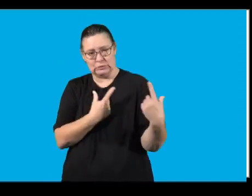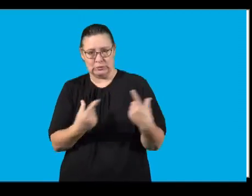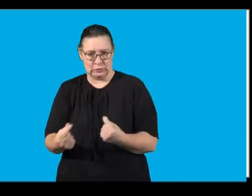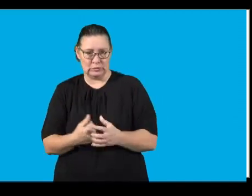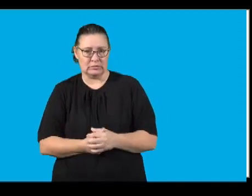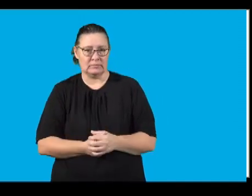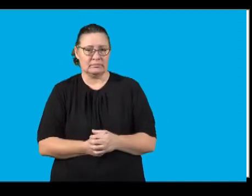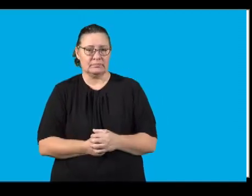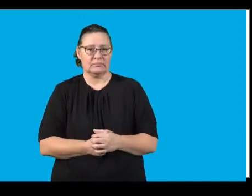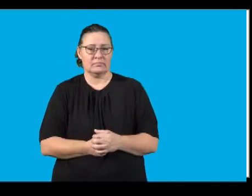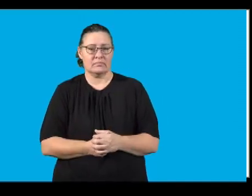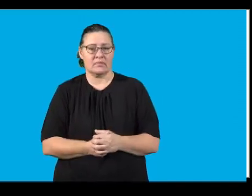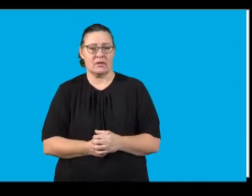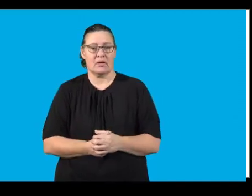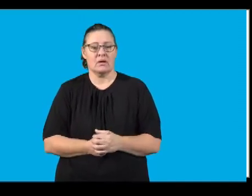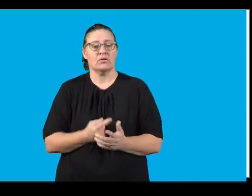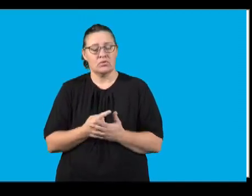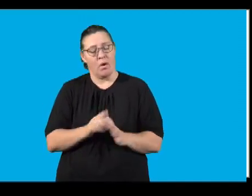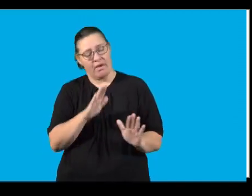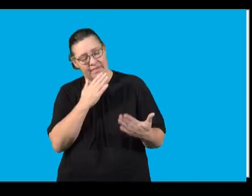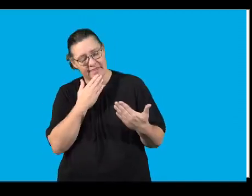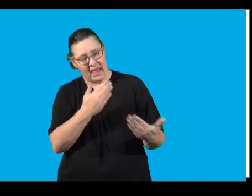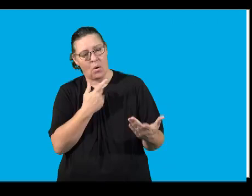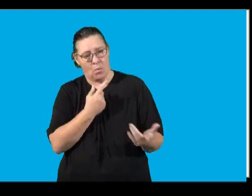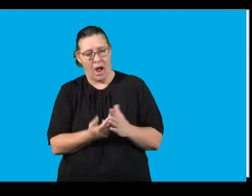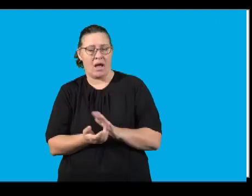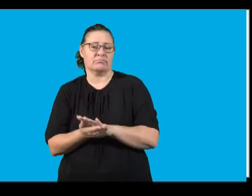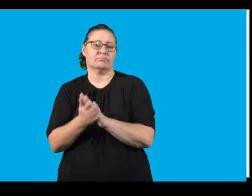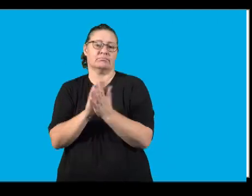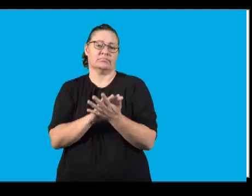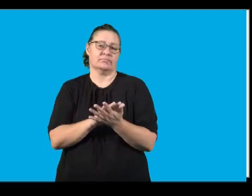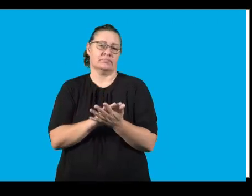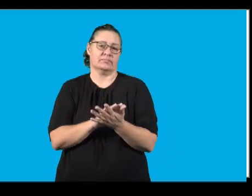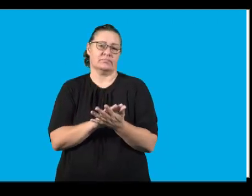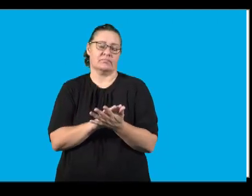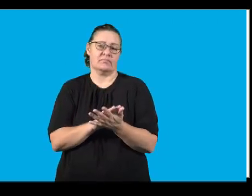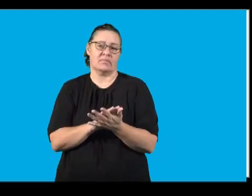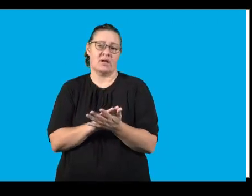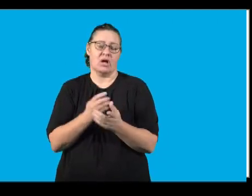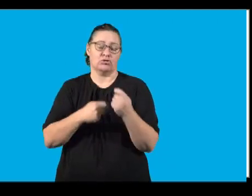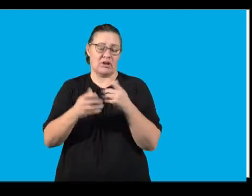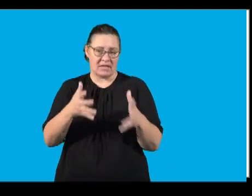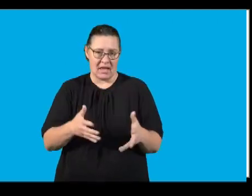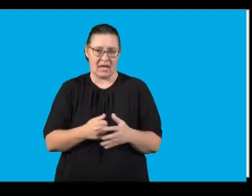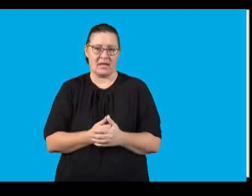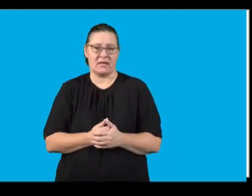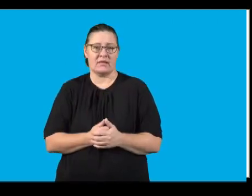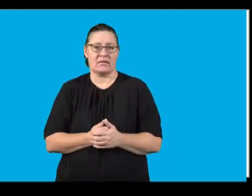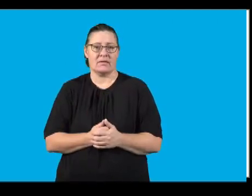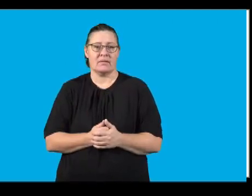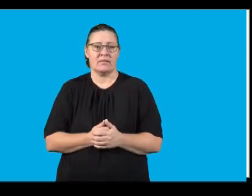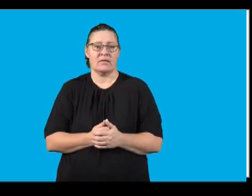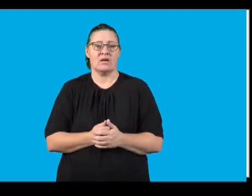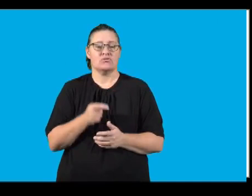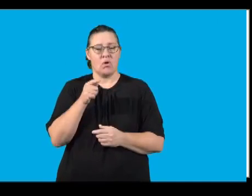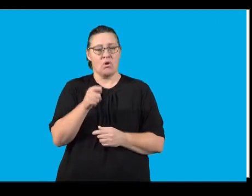all right? To thank Macbeth because he has overthrown the traitor, which is the Thane of Cawdor. So